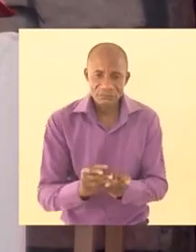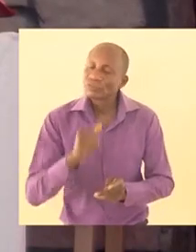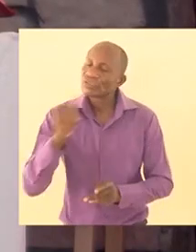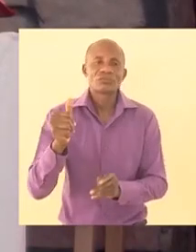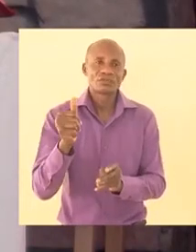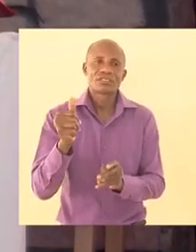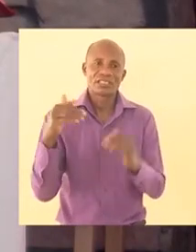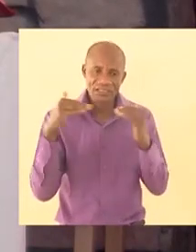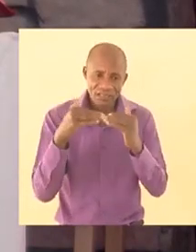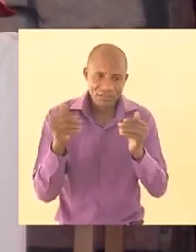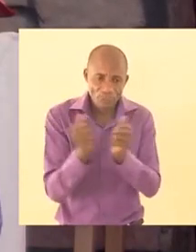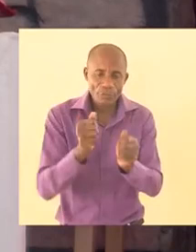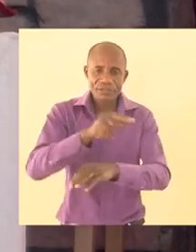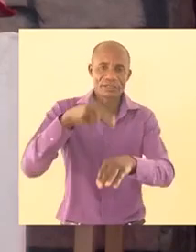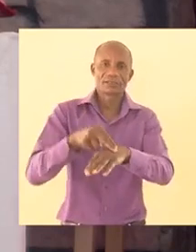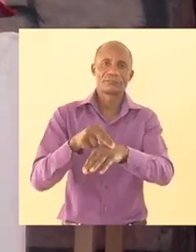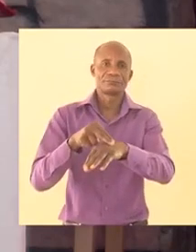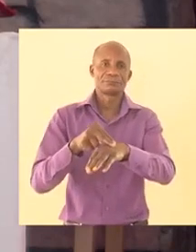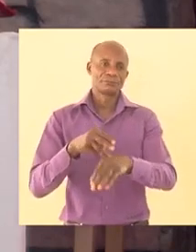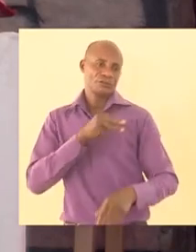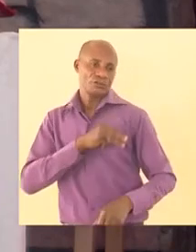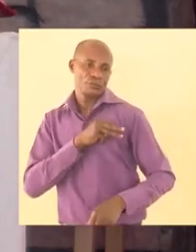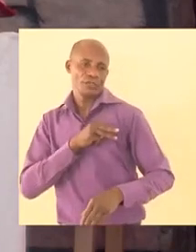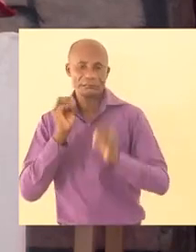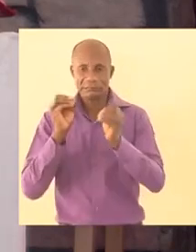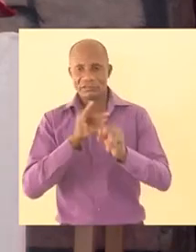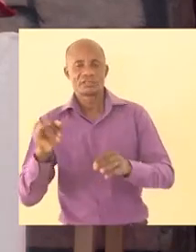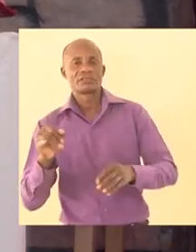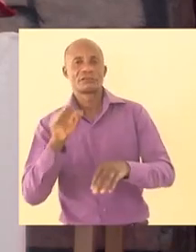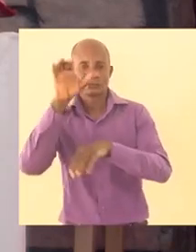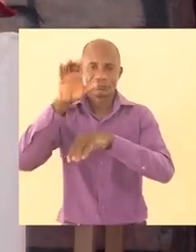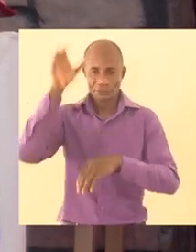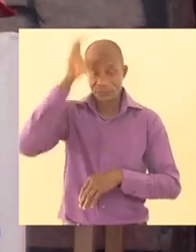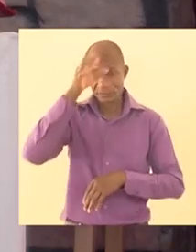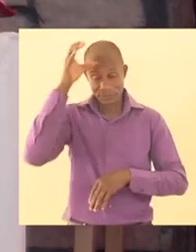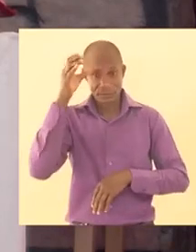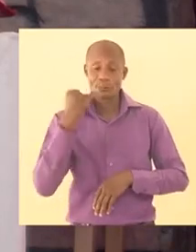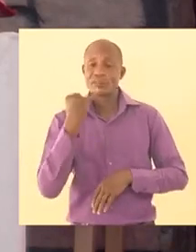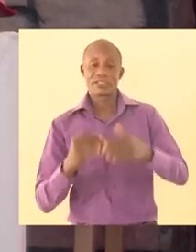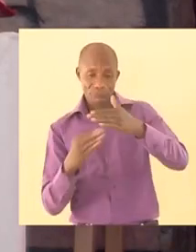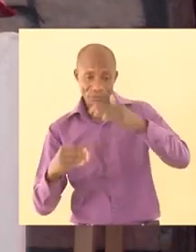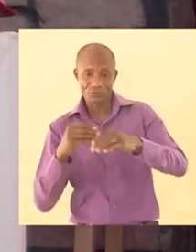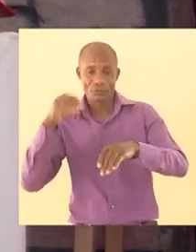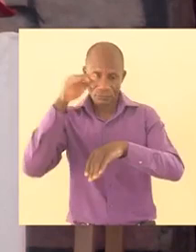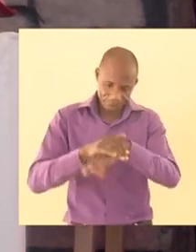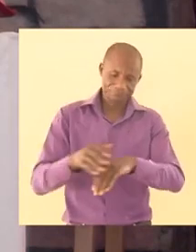with nature. The moral teachings of the Catholic Church are based on what is called natural